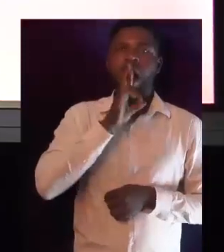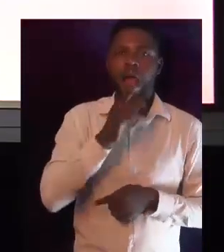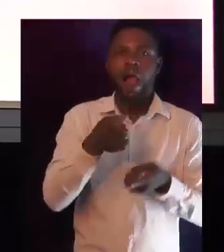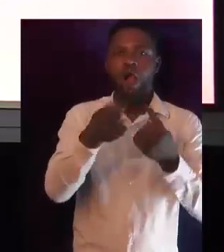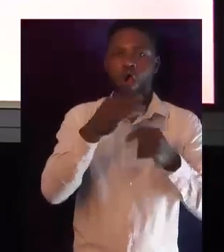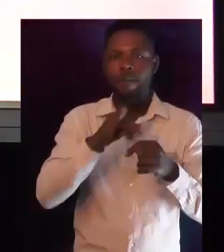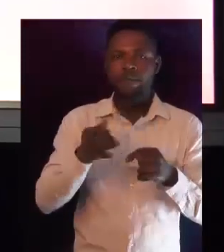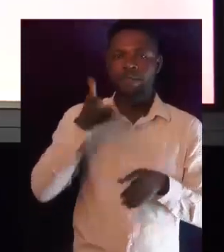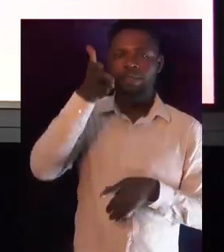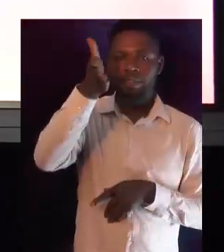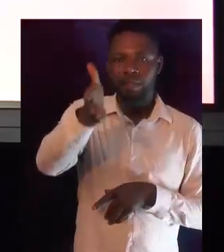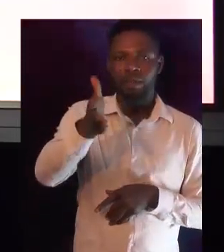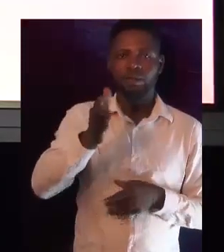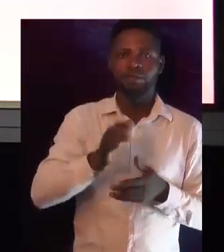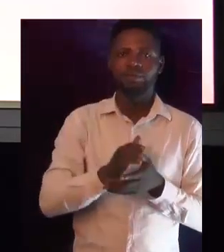are coming there.